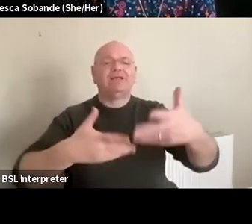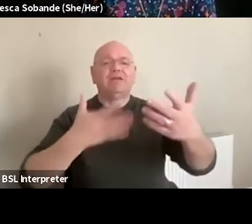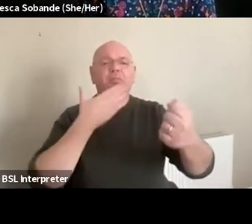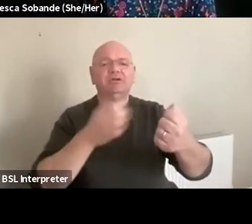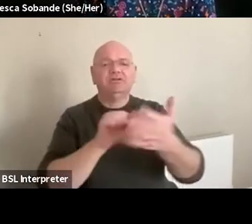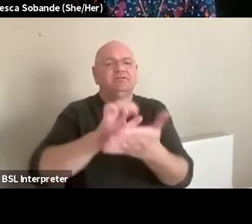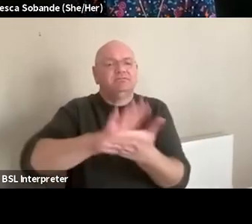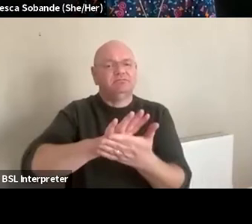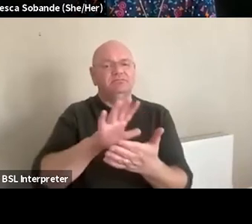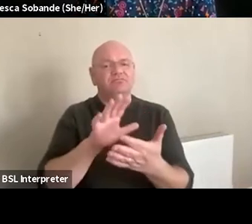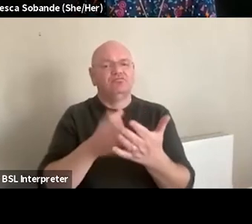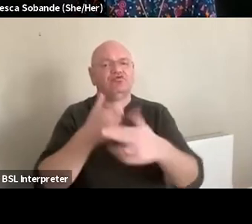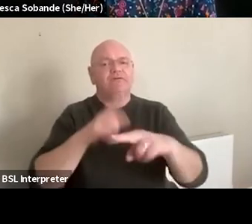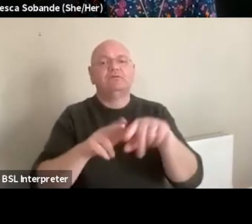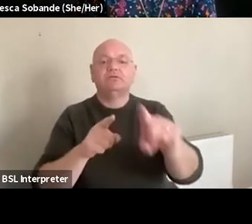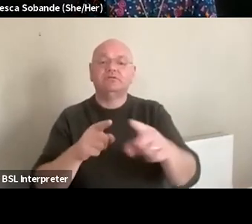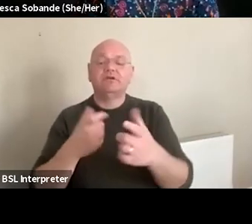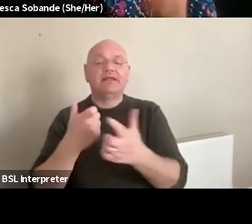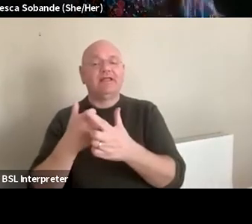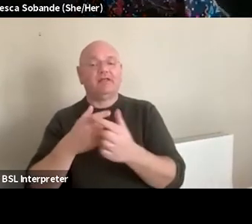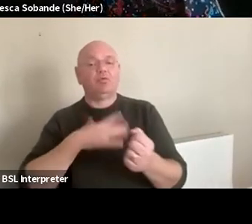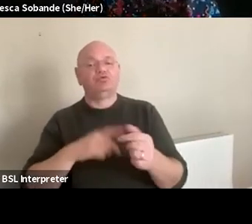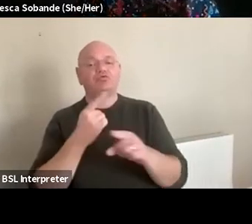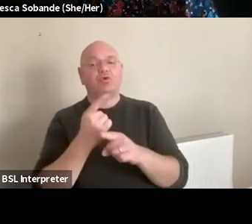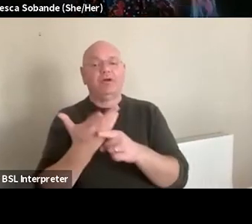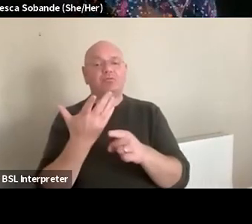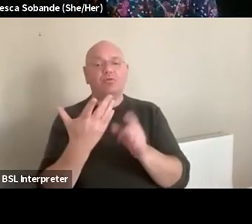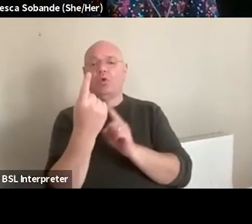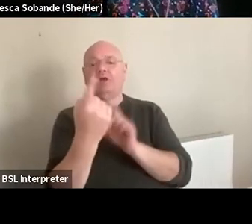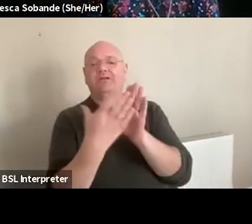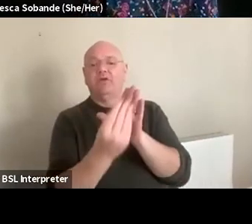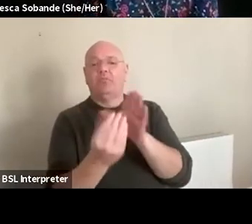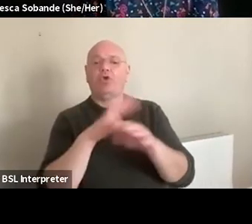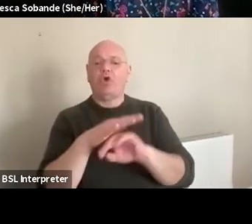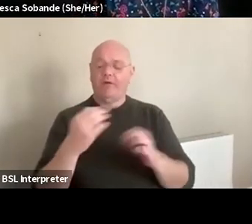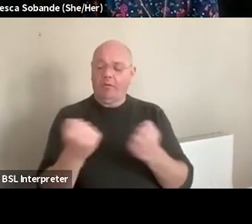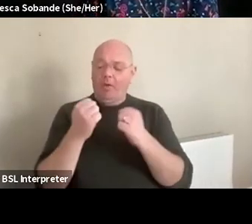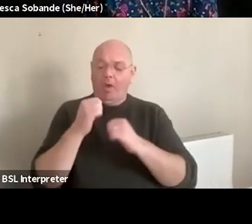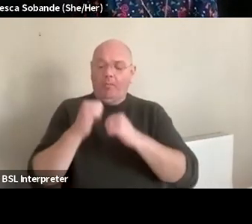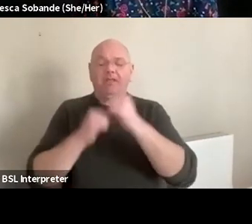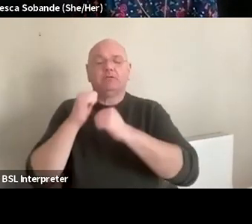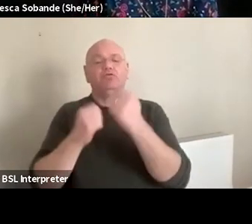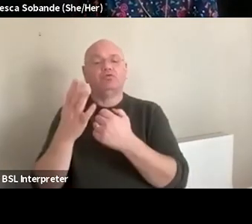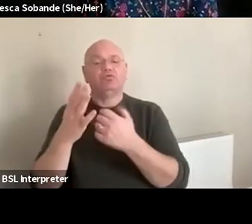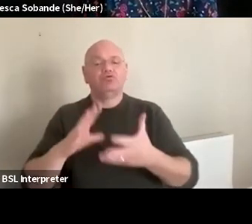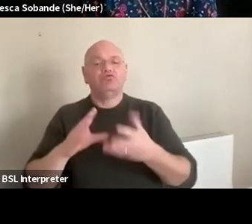very local story, if that's okay, of some building of relational power to win some justice, which goes back to when I was working in Nottinghamshire, in Mansfield